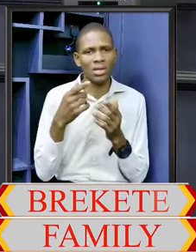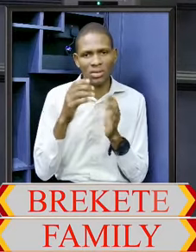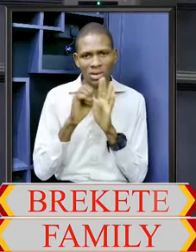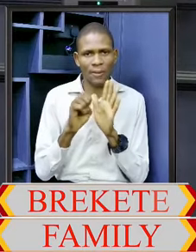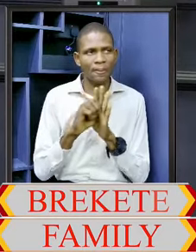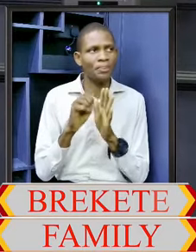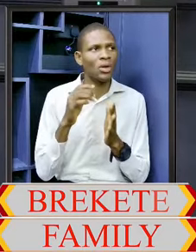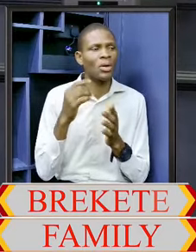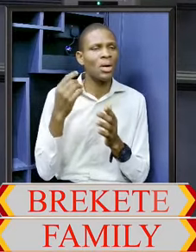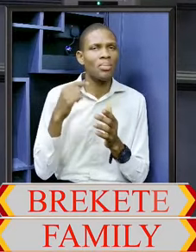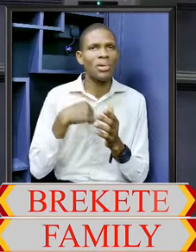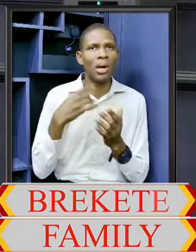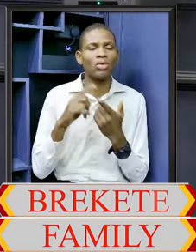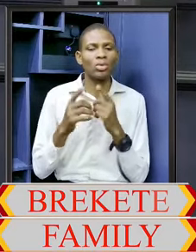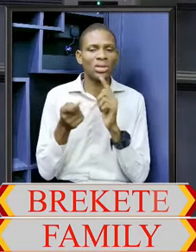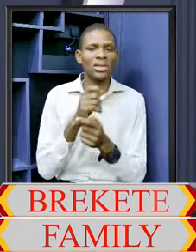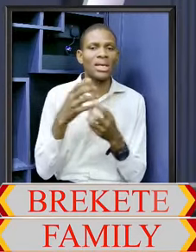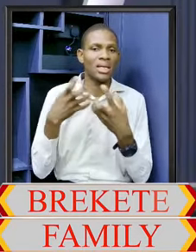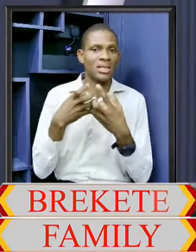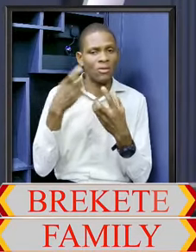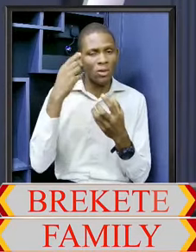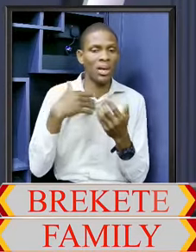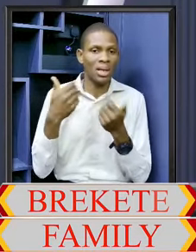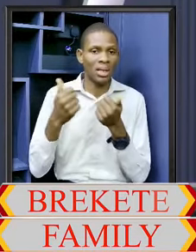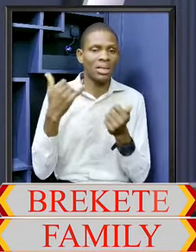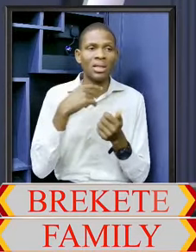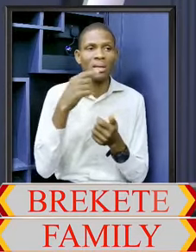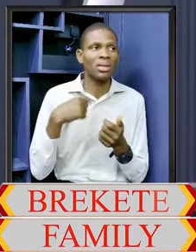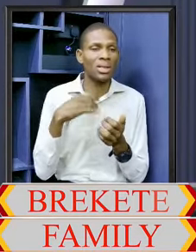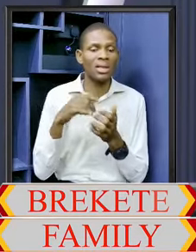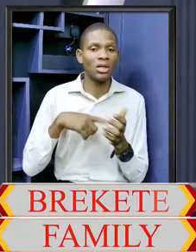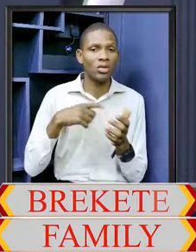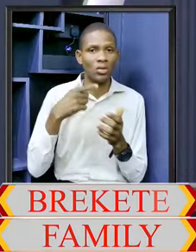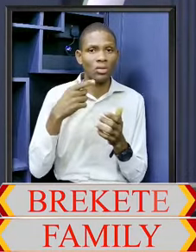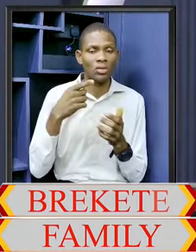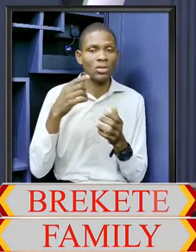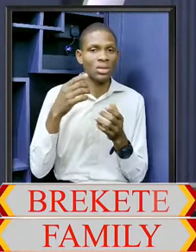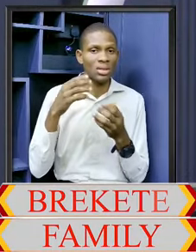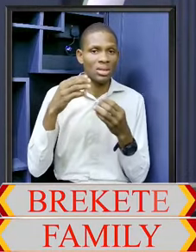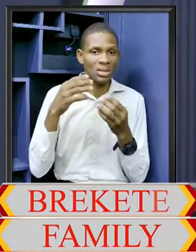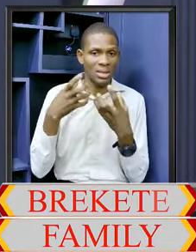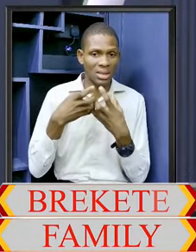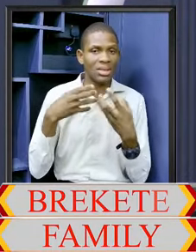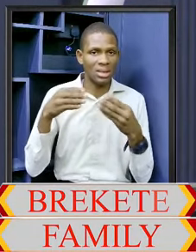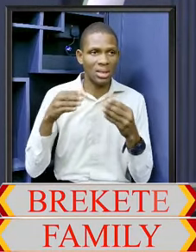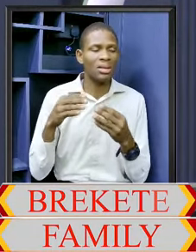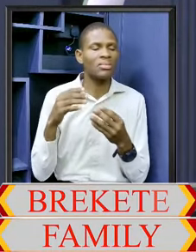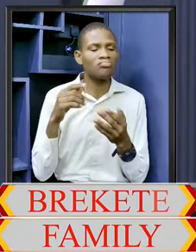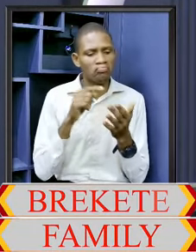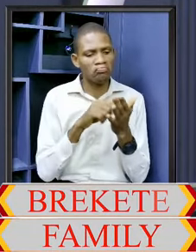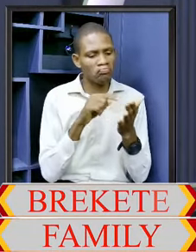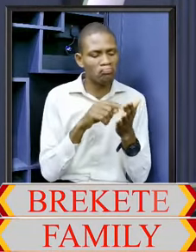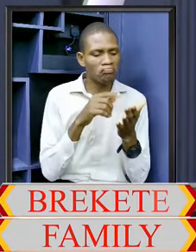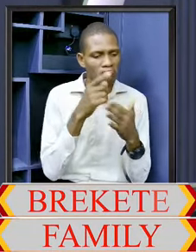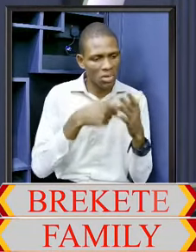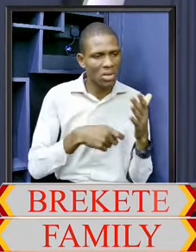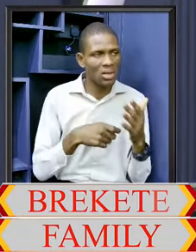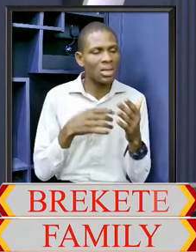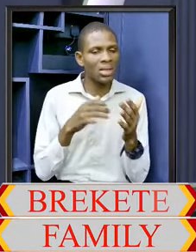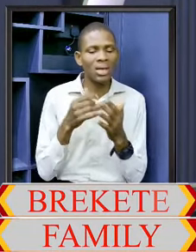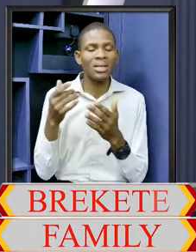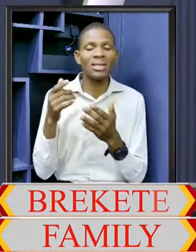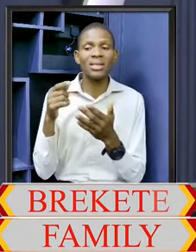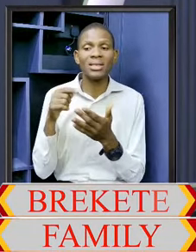for example, when I want change engine for my car, they tell me, say, the engine for Lagos, this amount of money. The engine